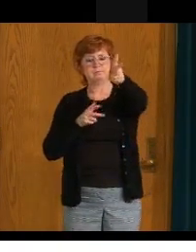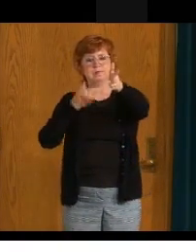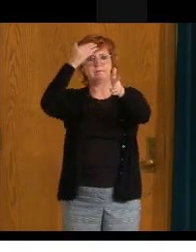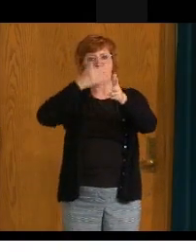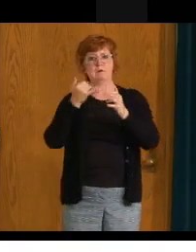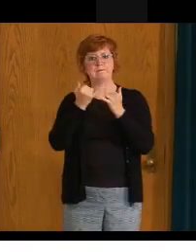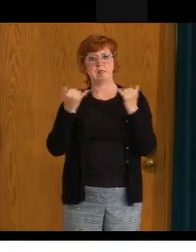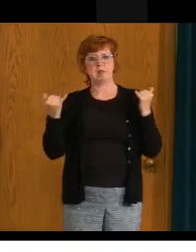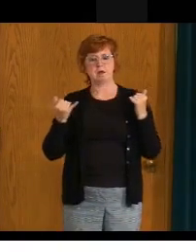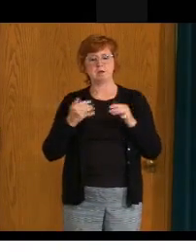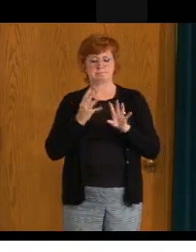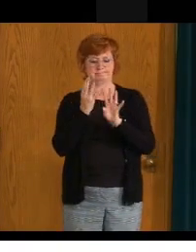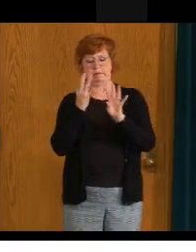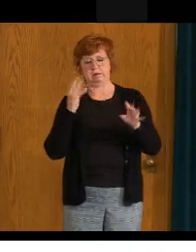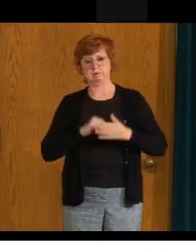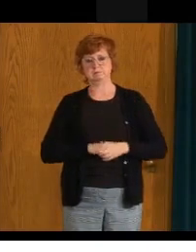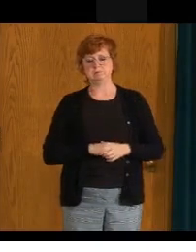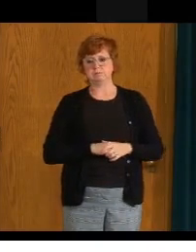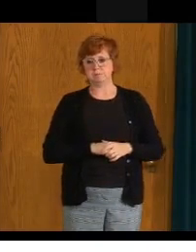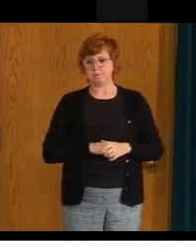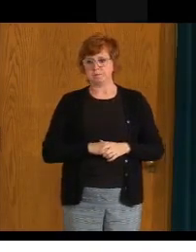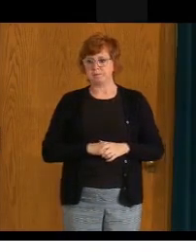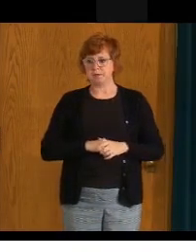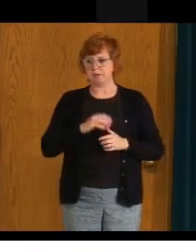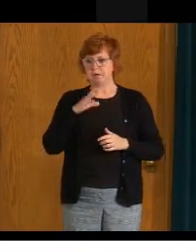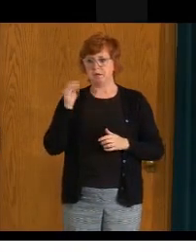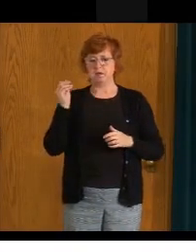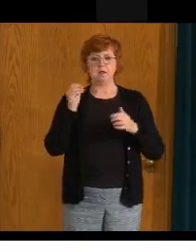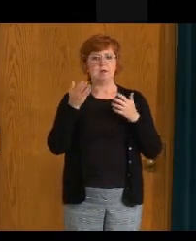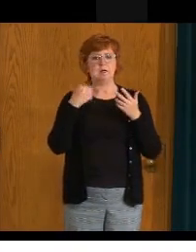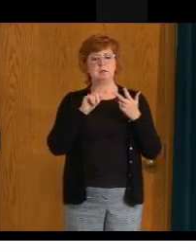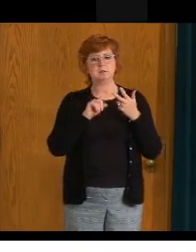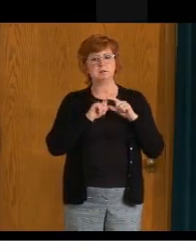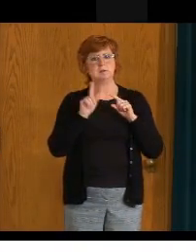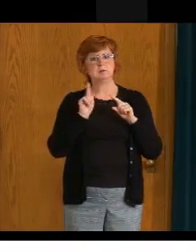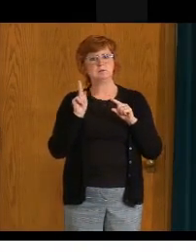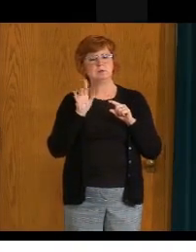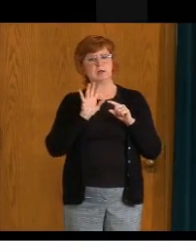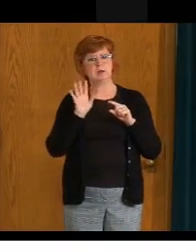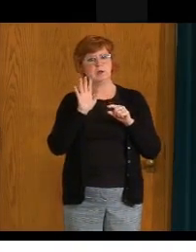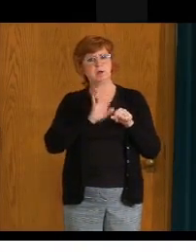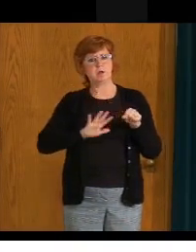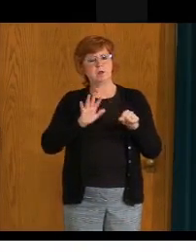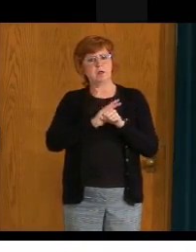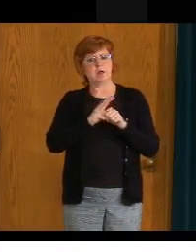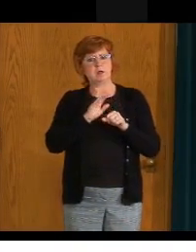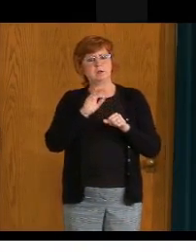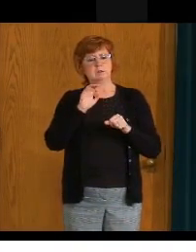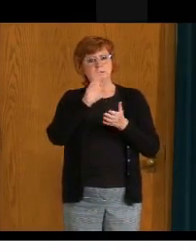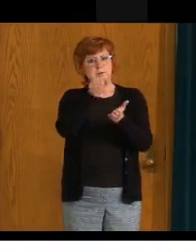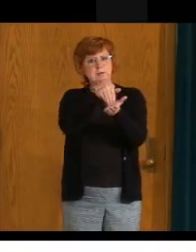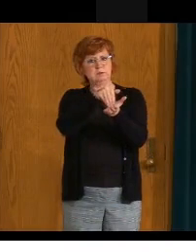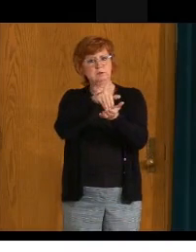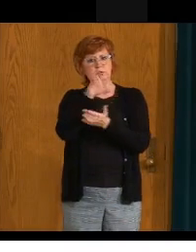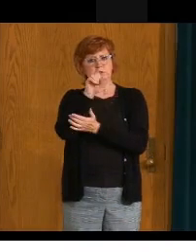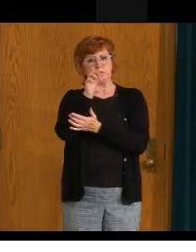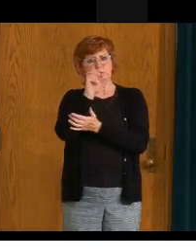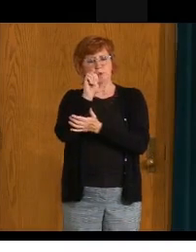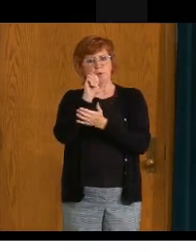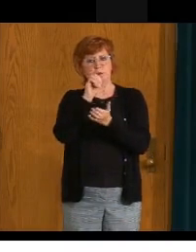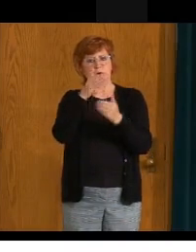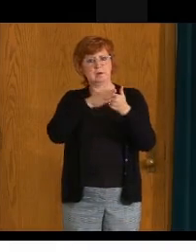the vaccine through various means to core neighborhood areas, and also targeting big box grocery